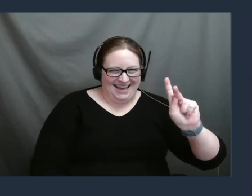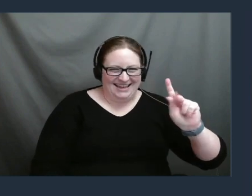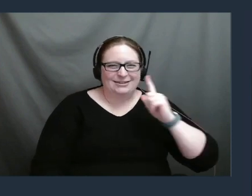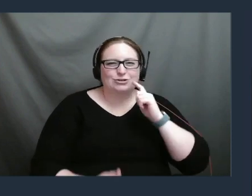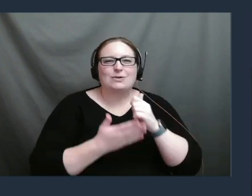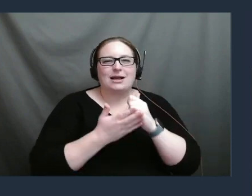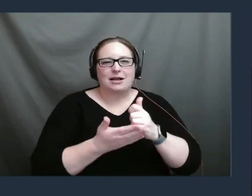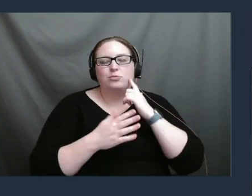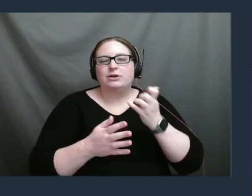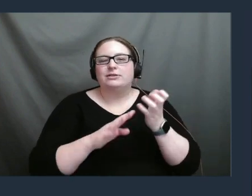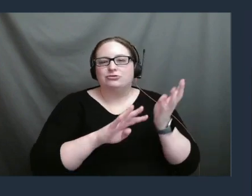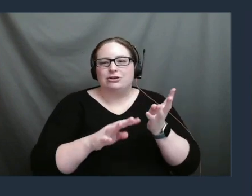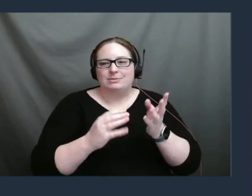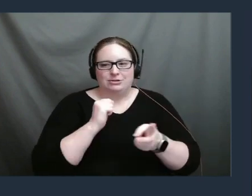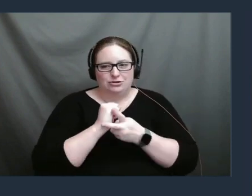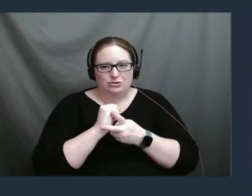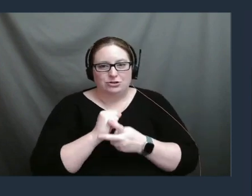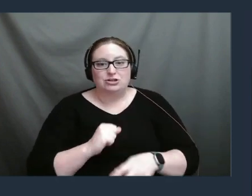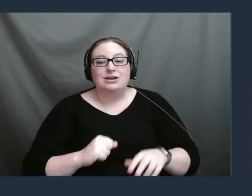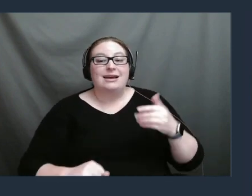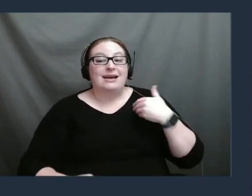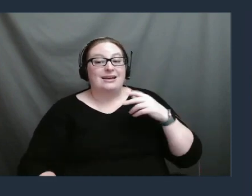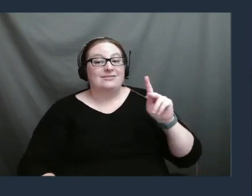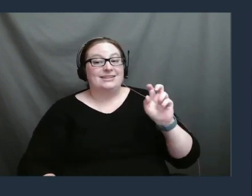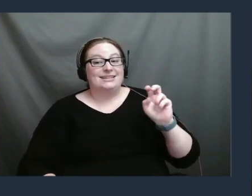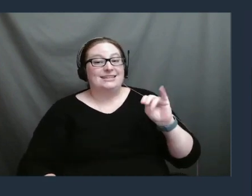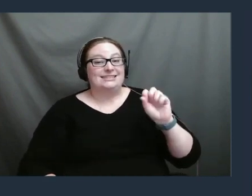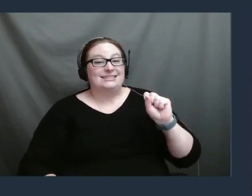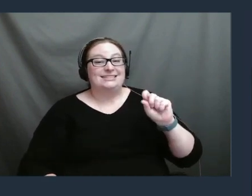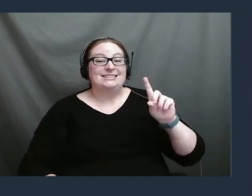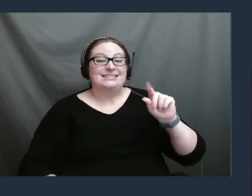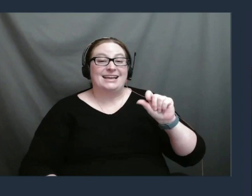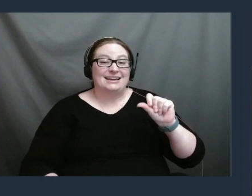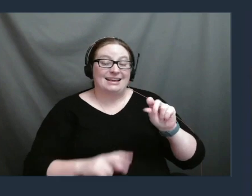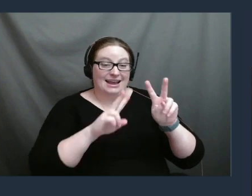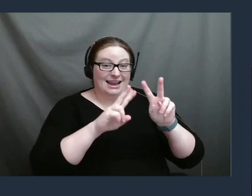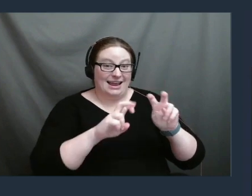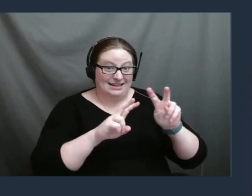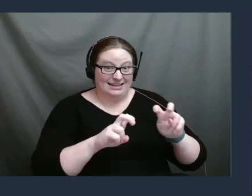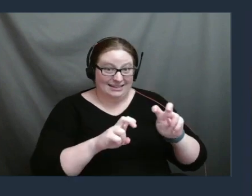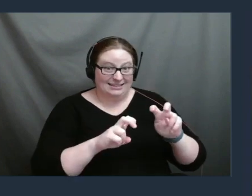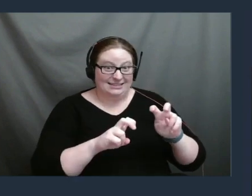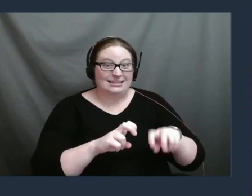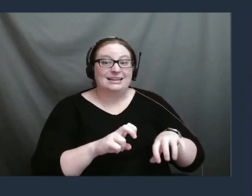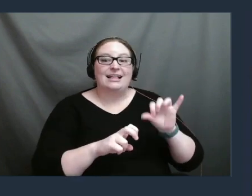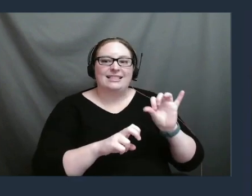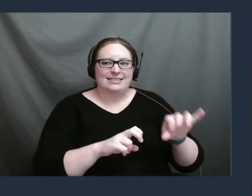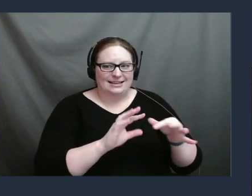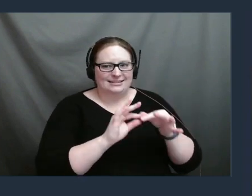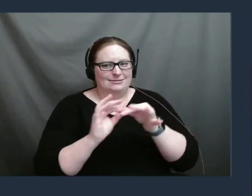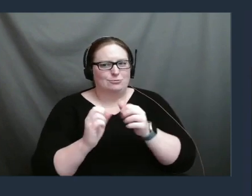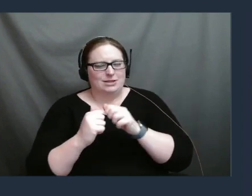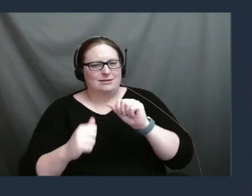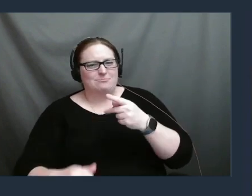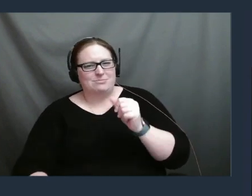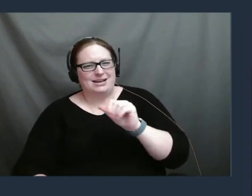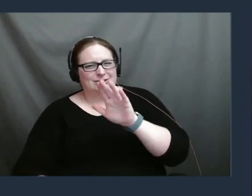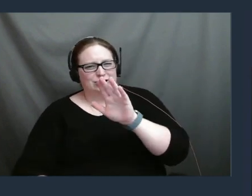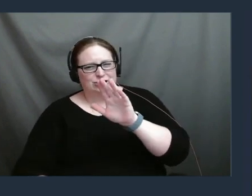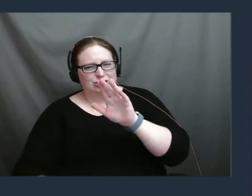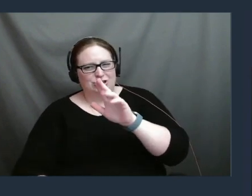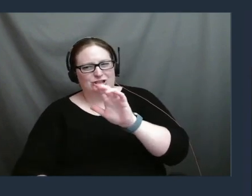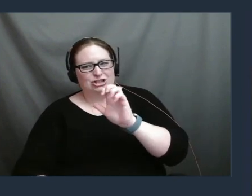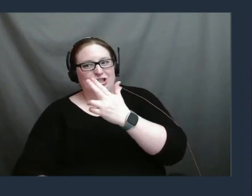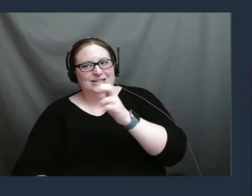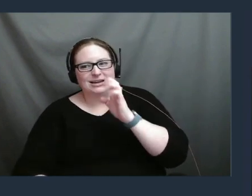stream processing, we have Kinesis Data Analytics, which is a managed service for Apache Flink. And I'll talk about what Apache Flink is in a minute